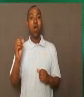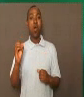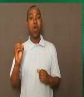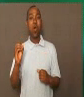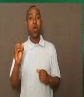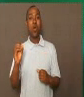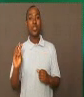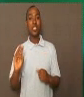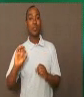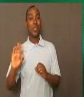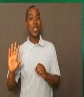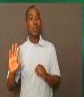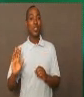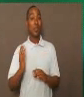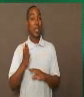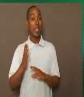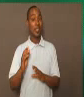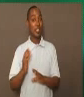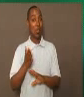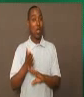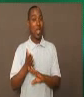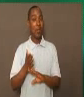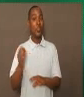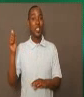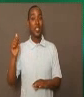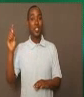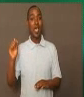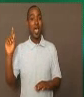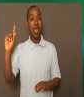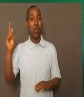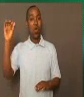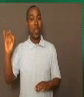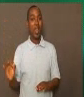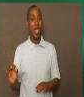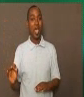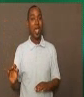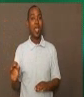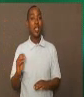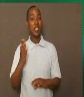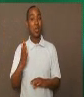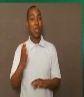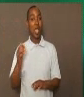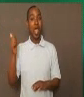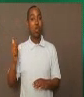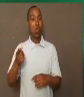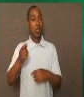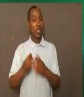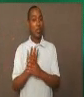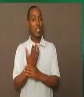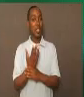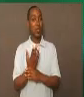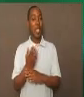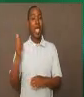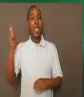produce ethanol and water. The ethanol can be extracted through a process